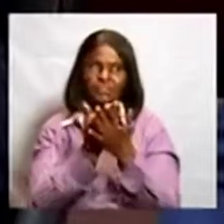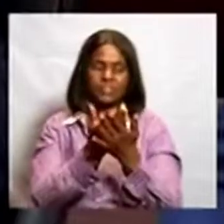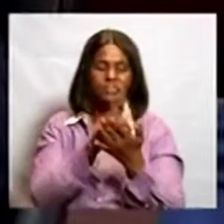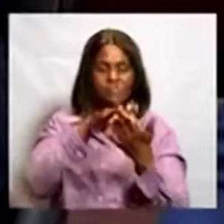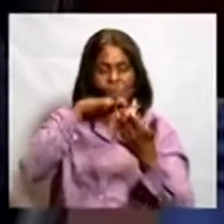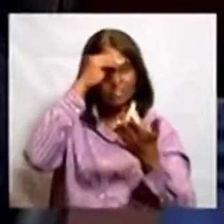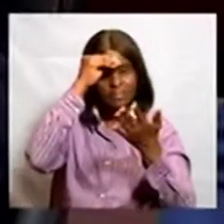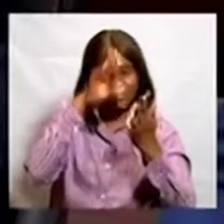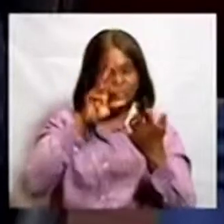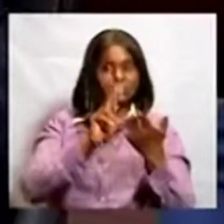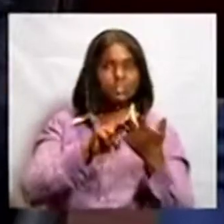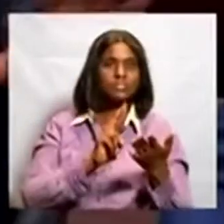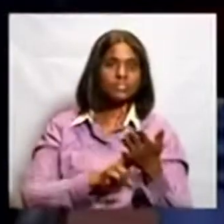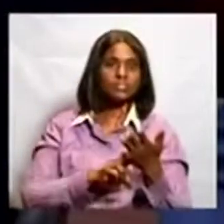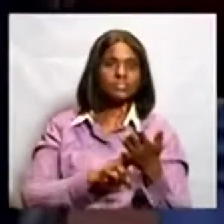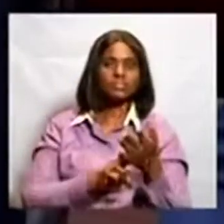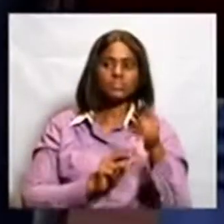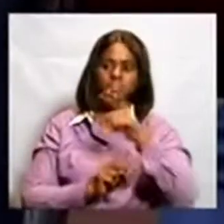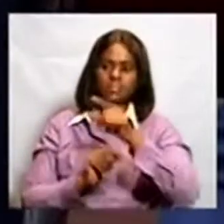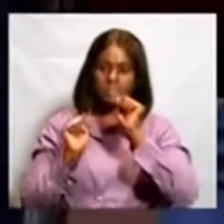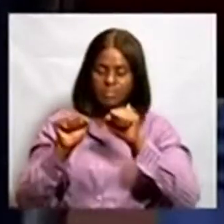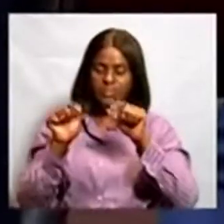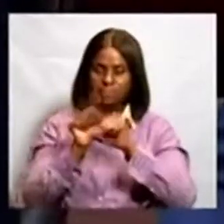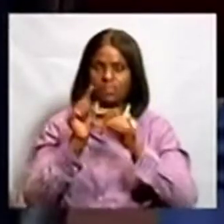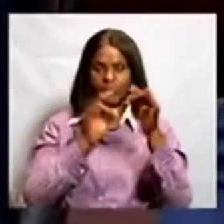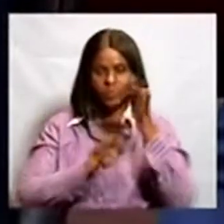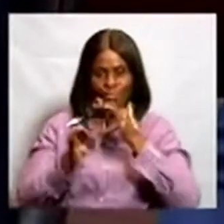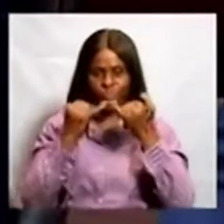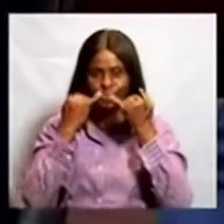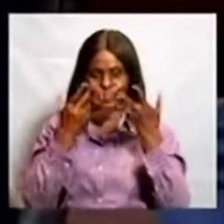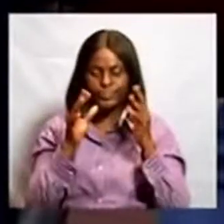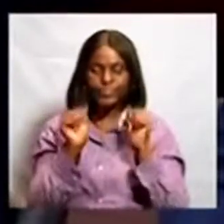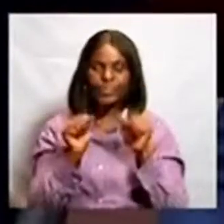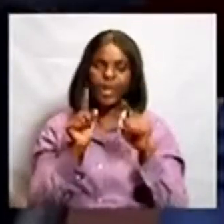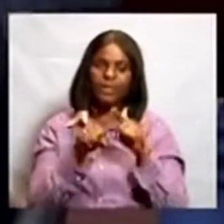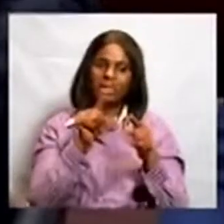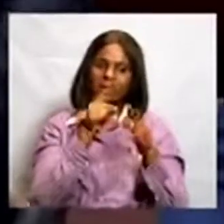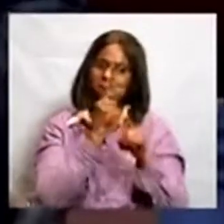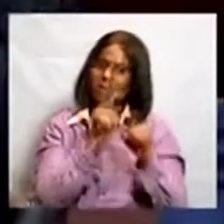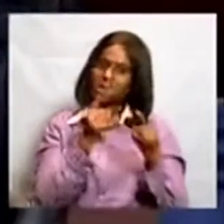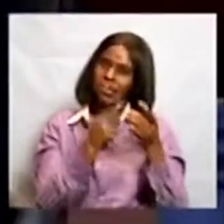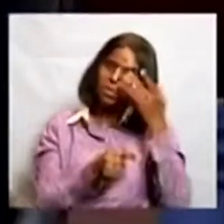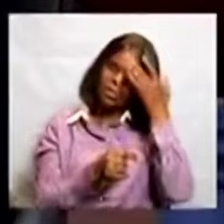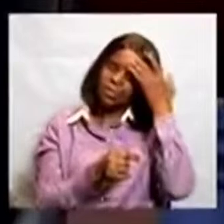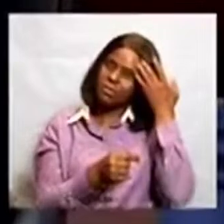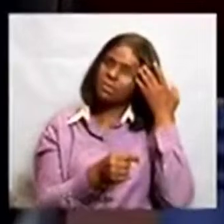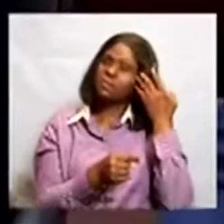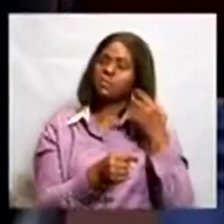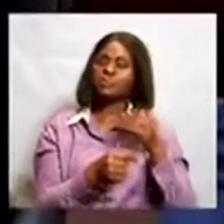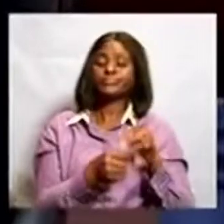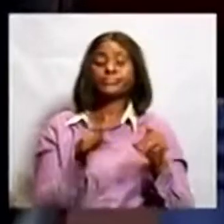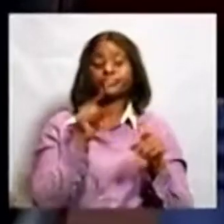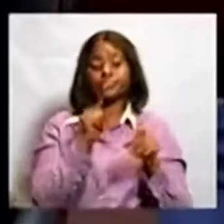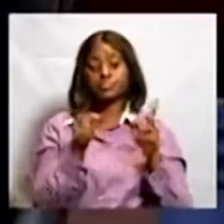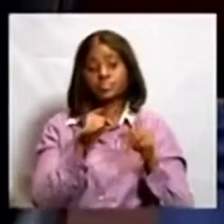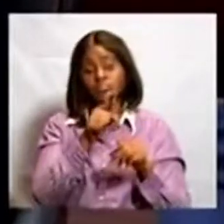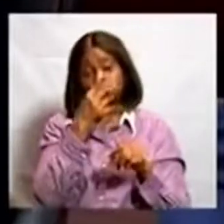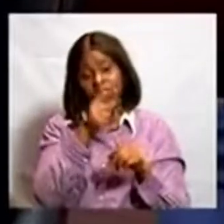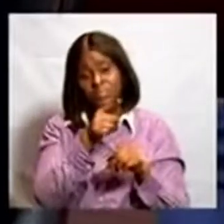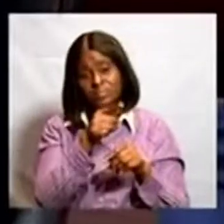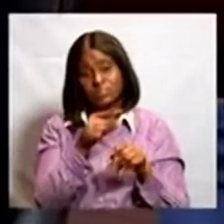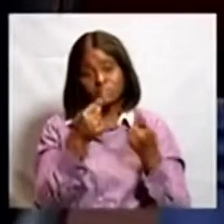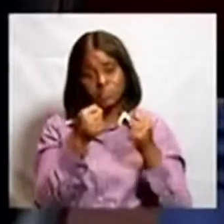learner records. He can testify to that. But it's just, you know, when you want not